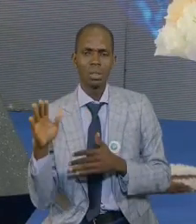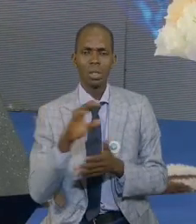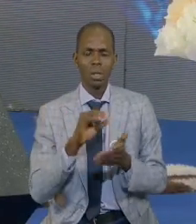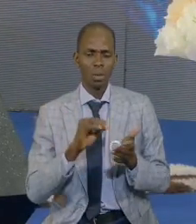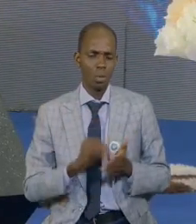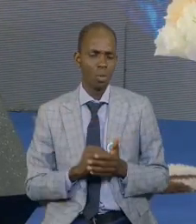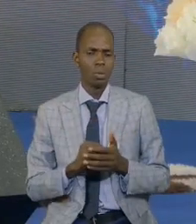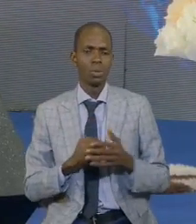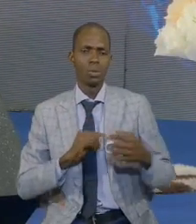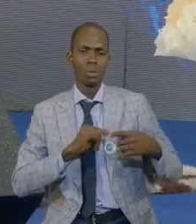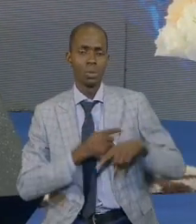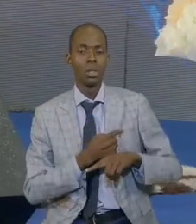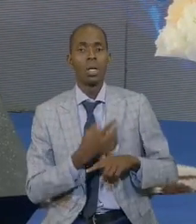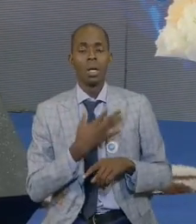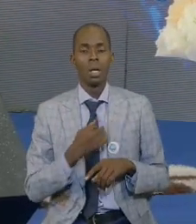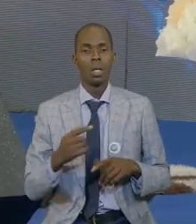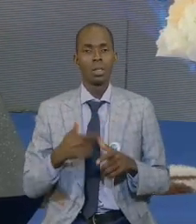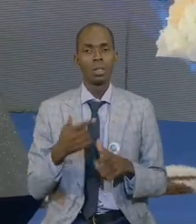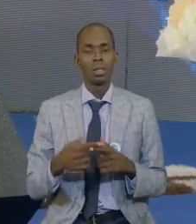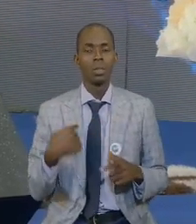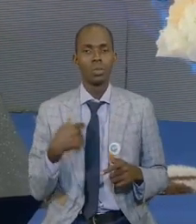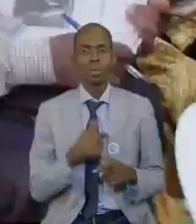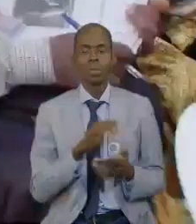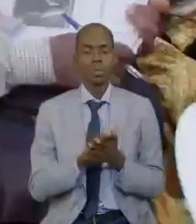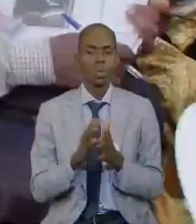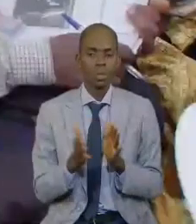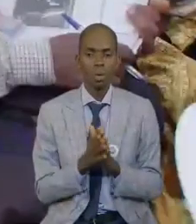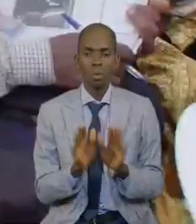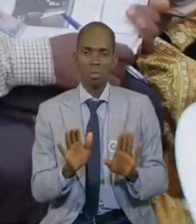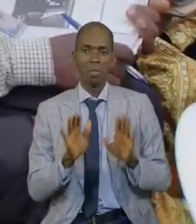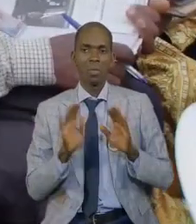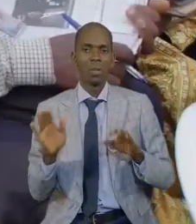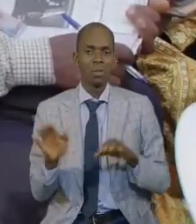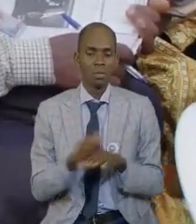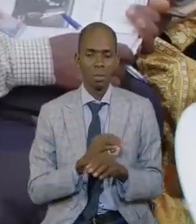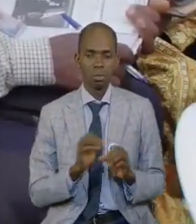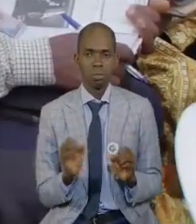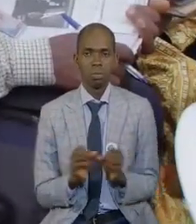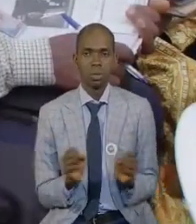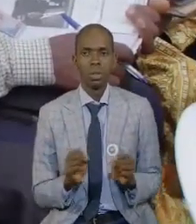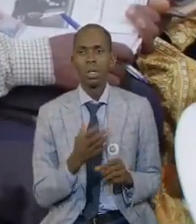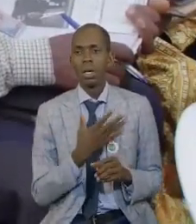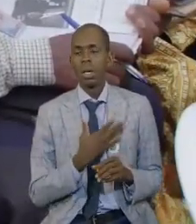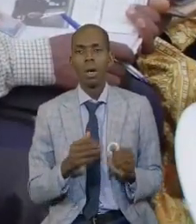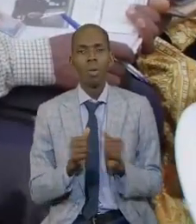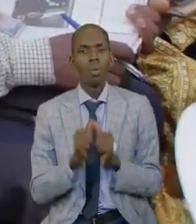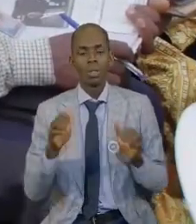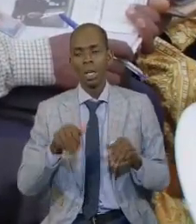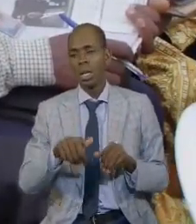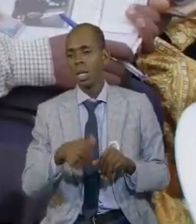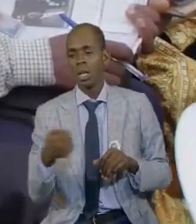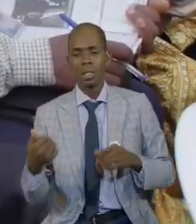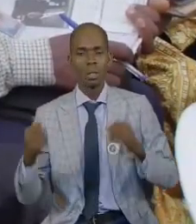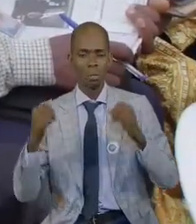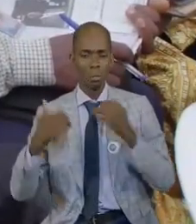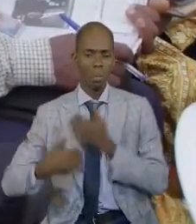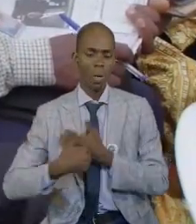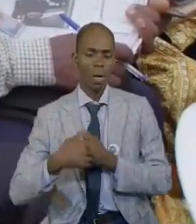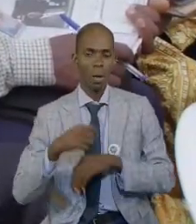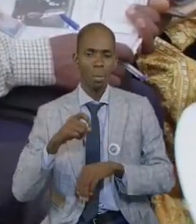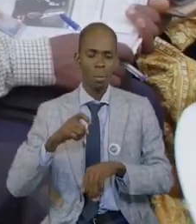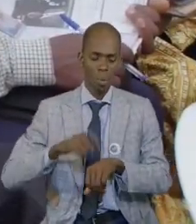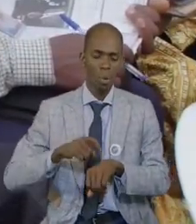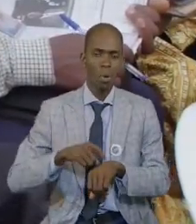become fearful and feverish and anemic and people without any but born why are you so weak today